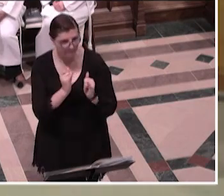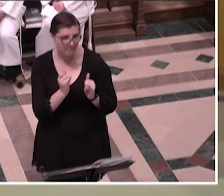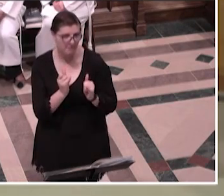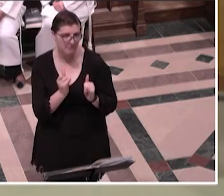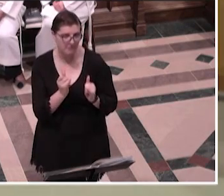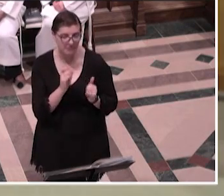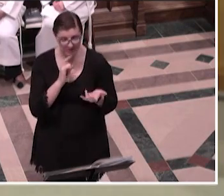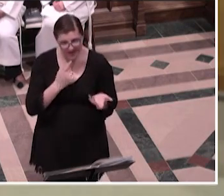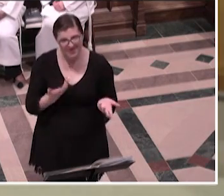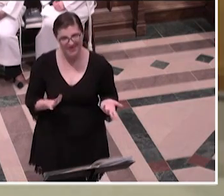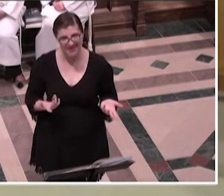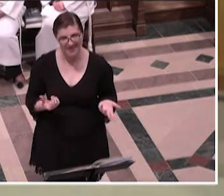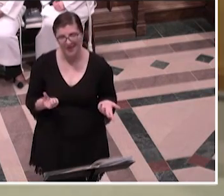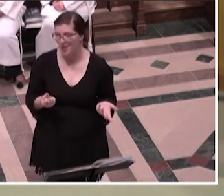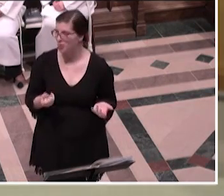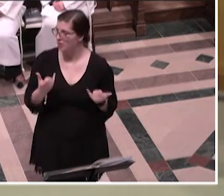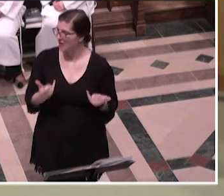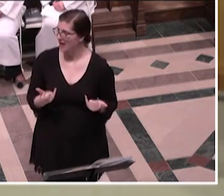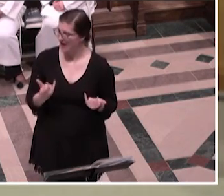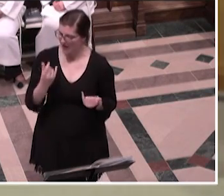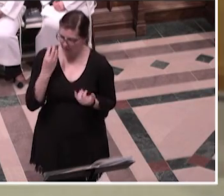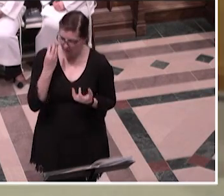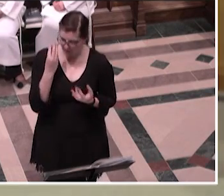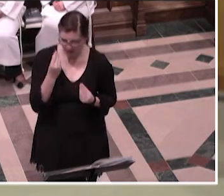Seriously. So let's replay what happens.